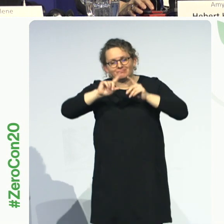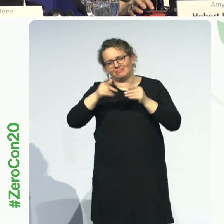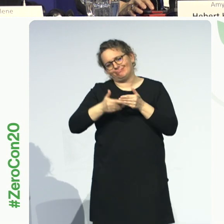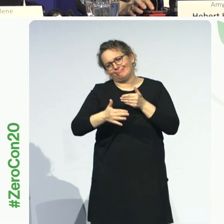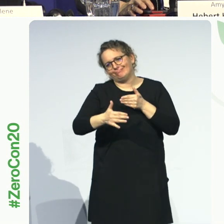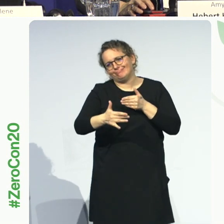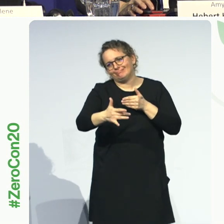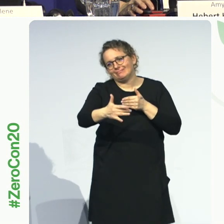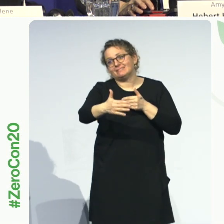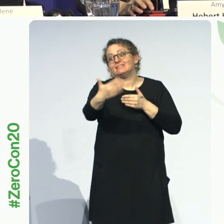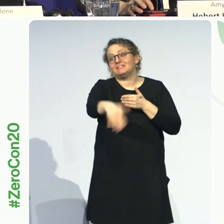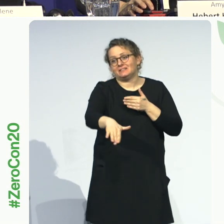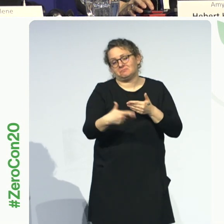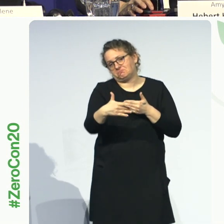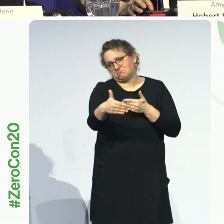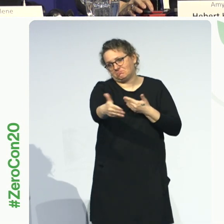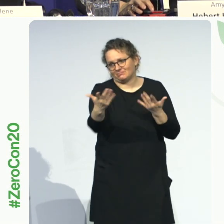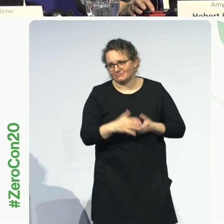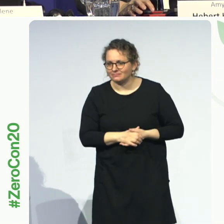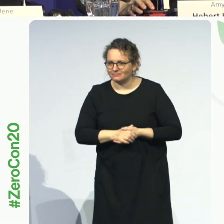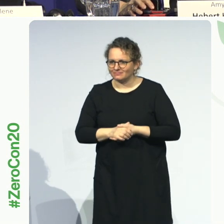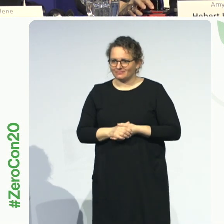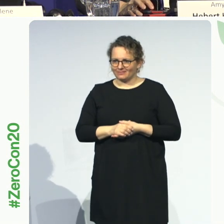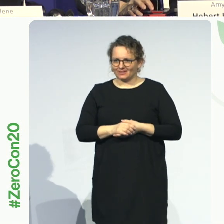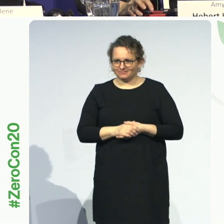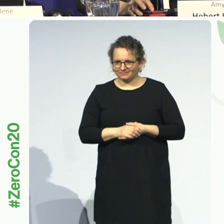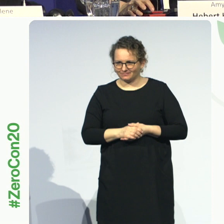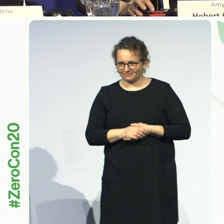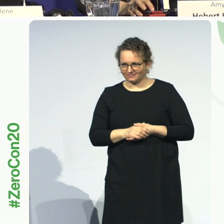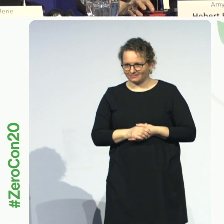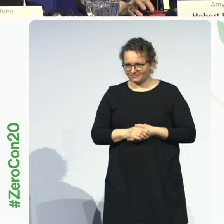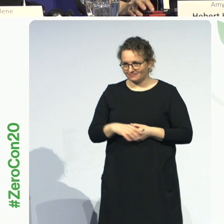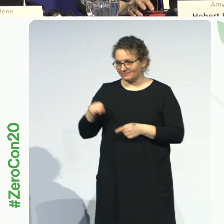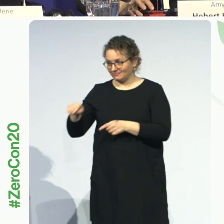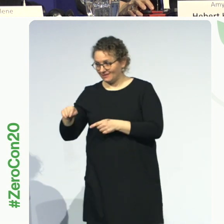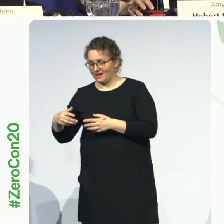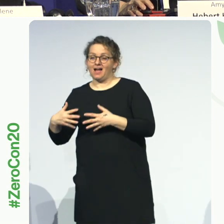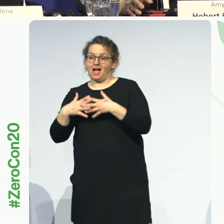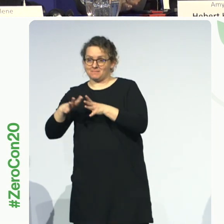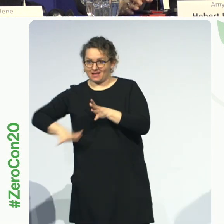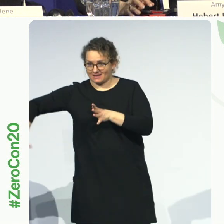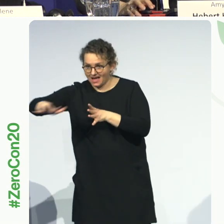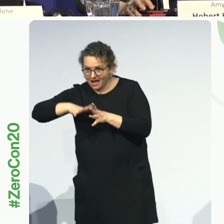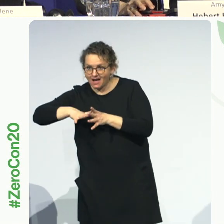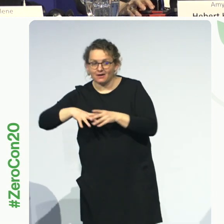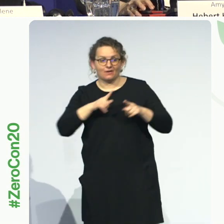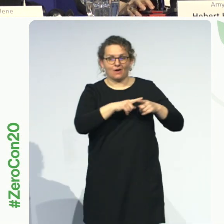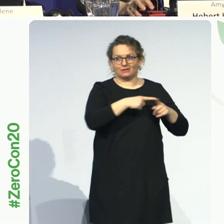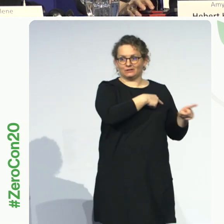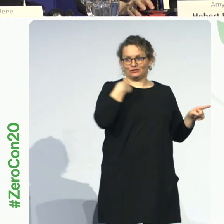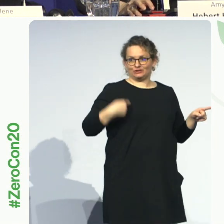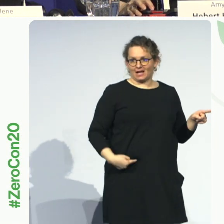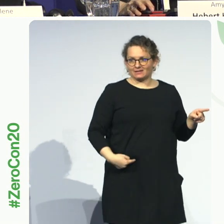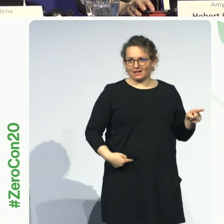between our universities, St. Cloud State University and Chungcheong University. The significance of this project